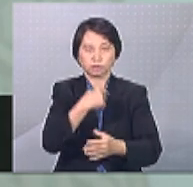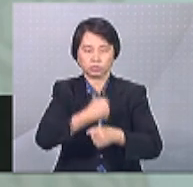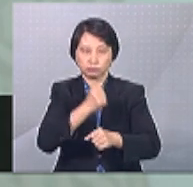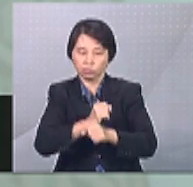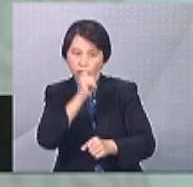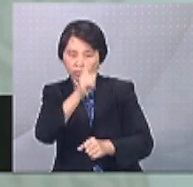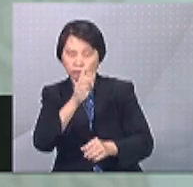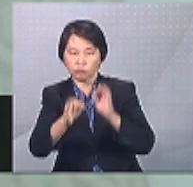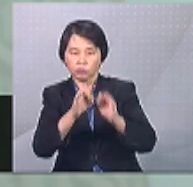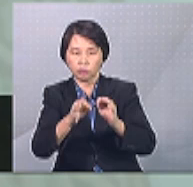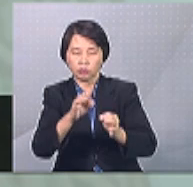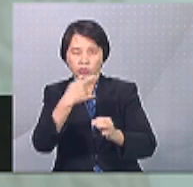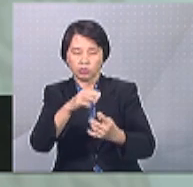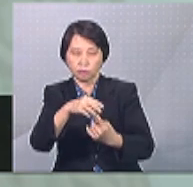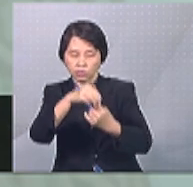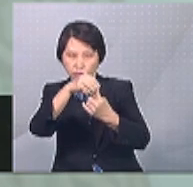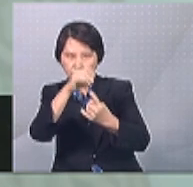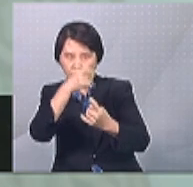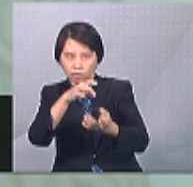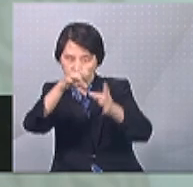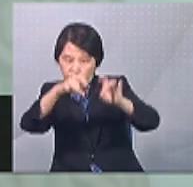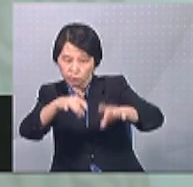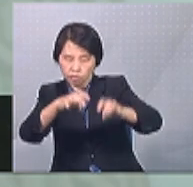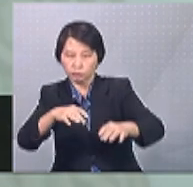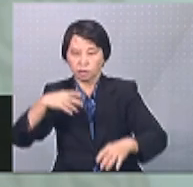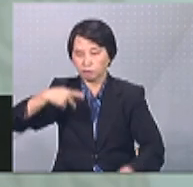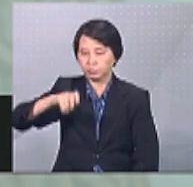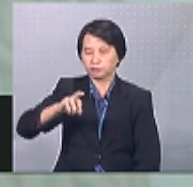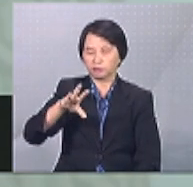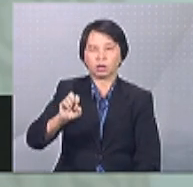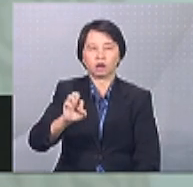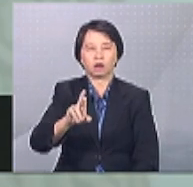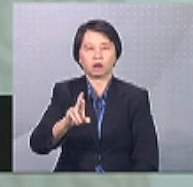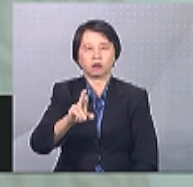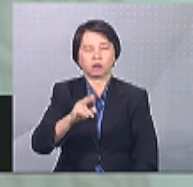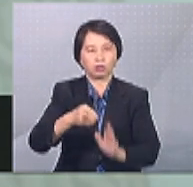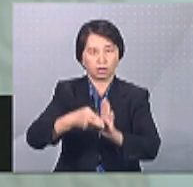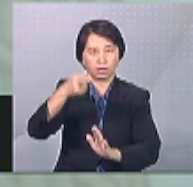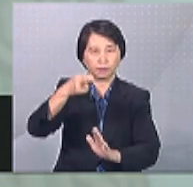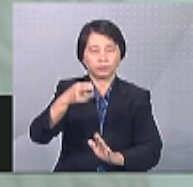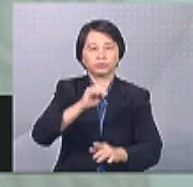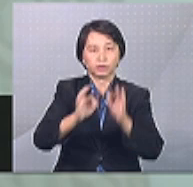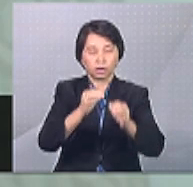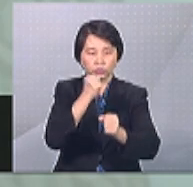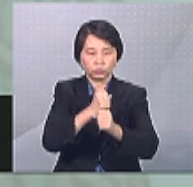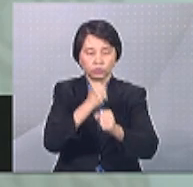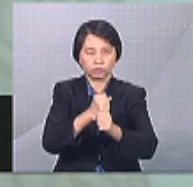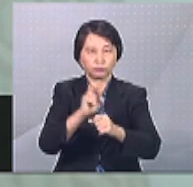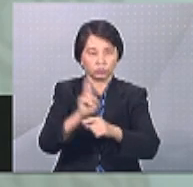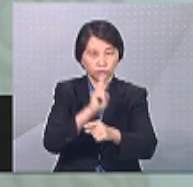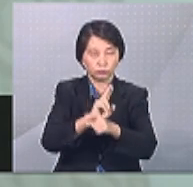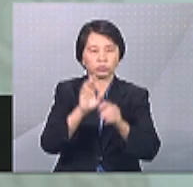terms of sensitivity and specificity of that test. Our PCRs is very high sensitivity and specificity. But if we were to use,